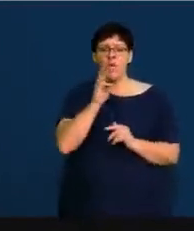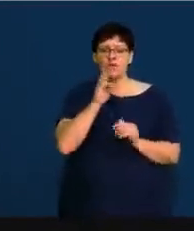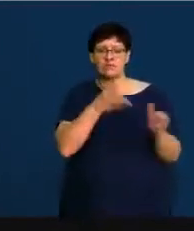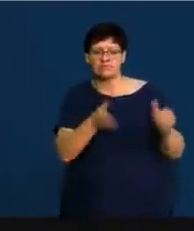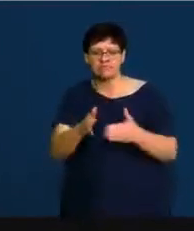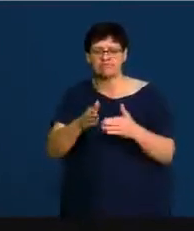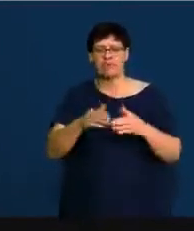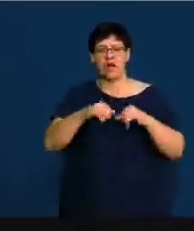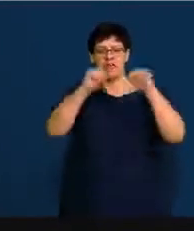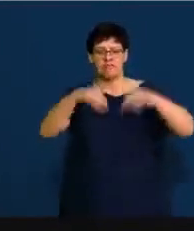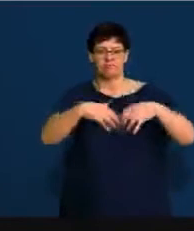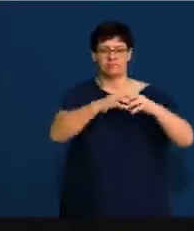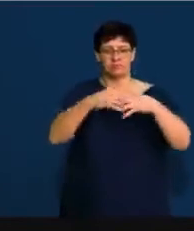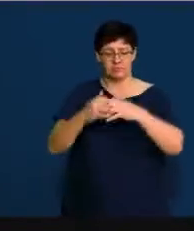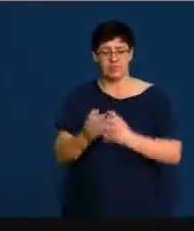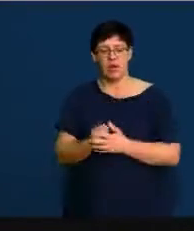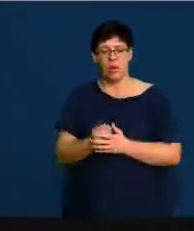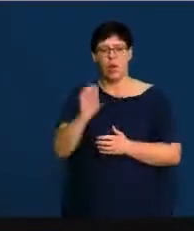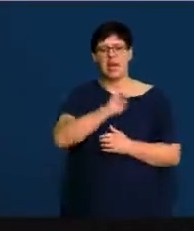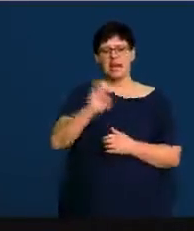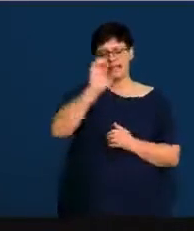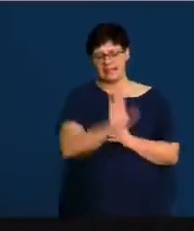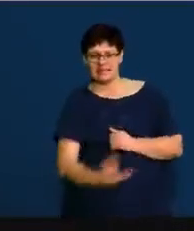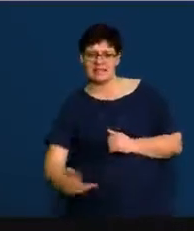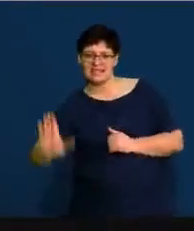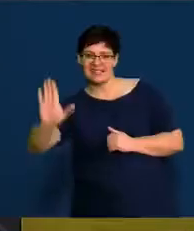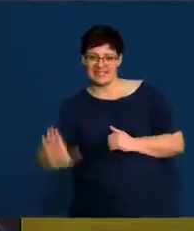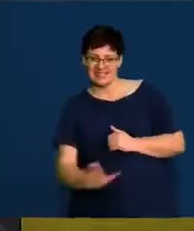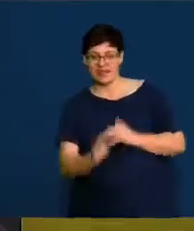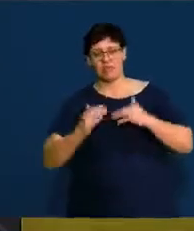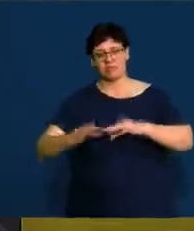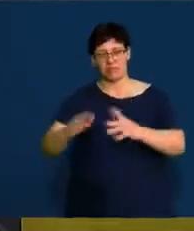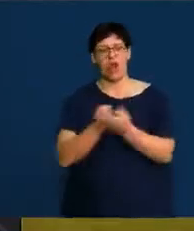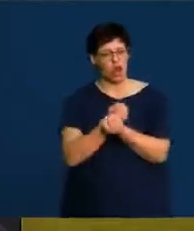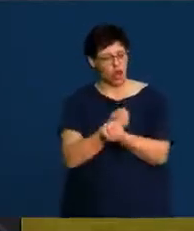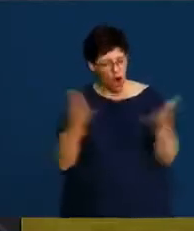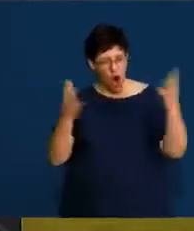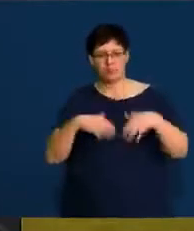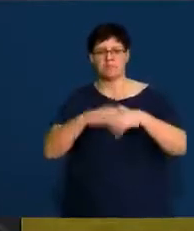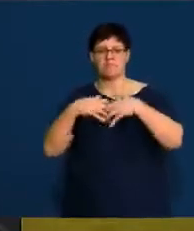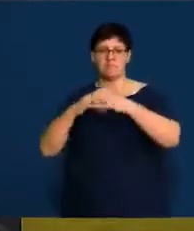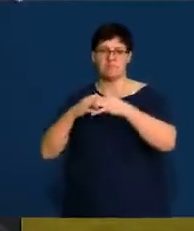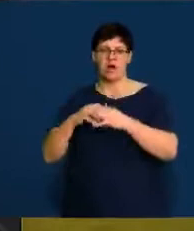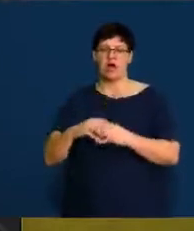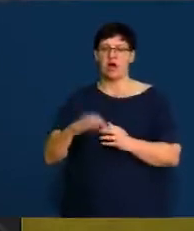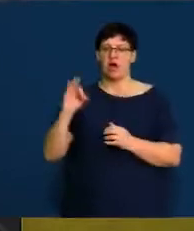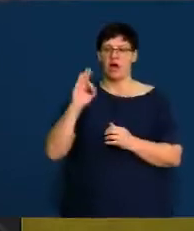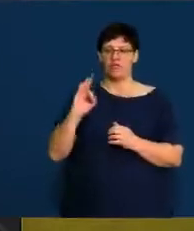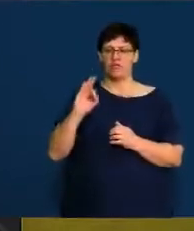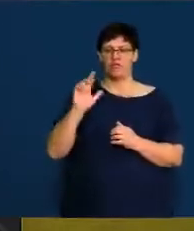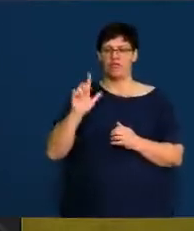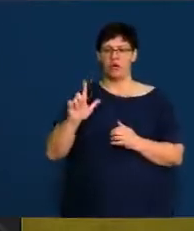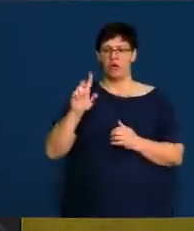East Coast maps, or those maps in South Africa that lie to the east, lots of fluvial formations. So know them and be able